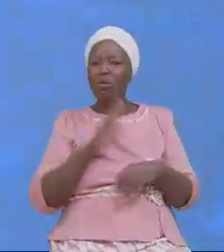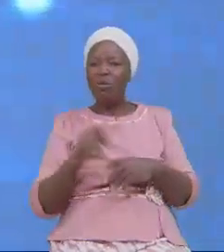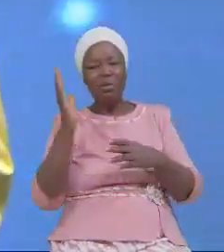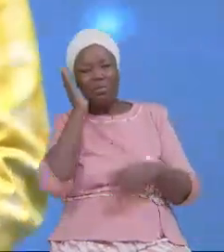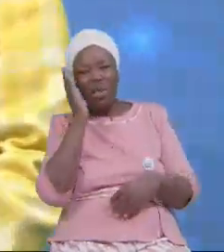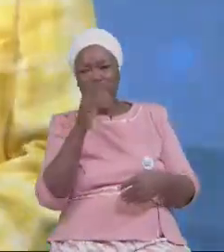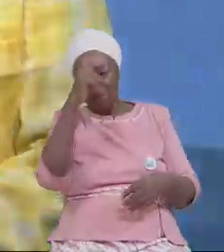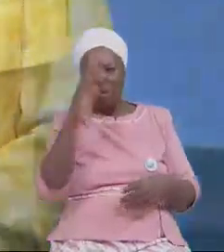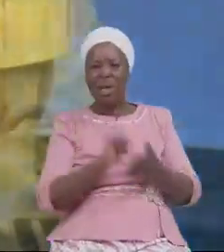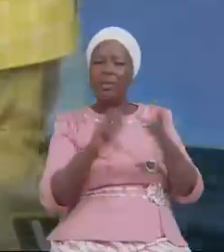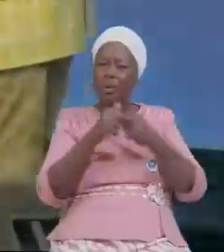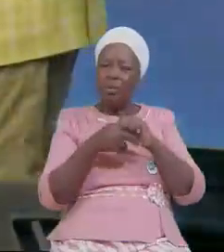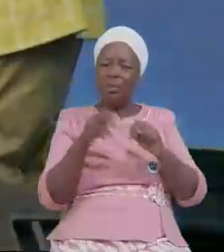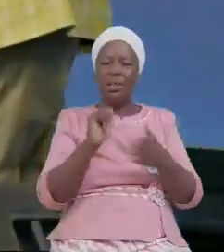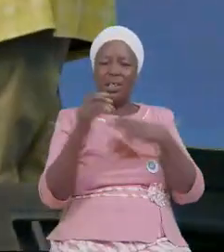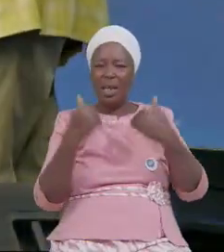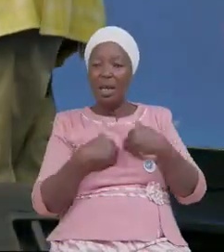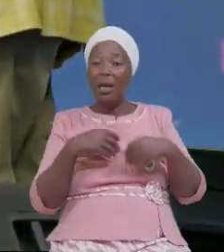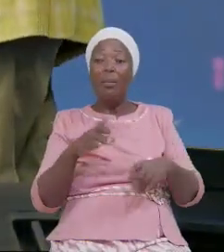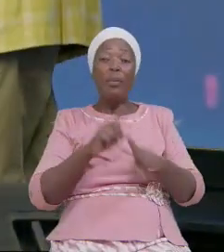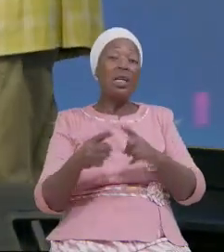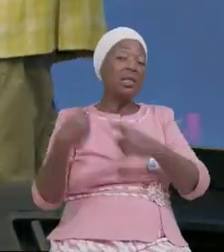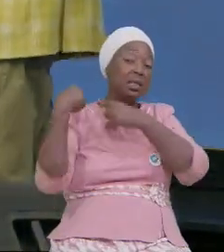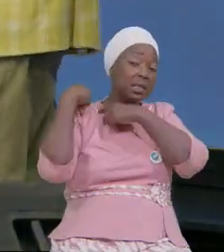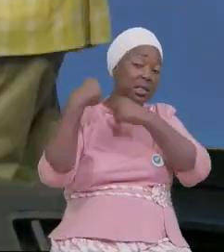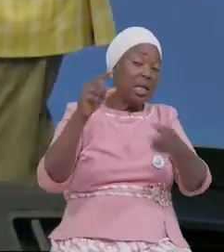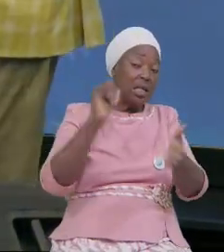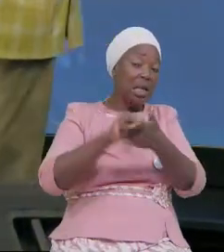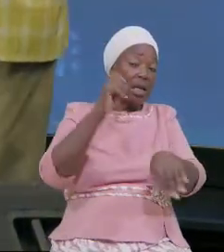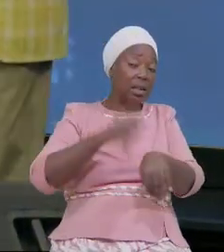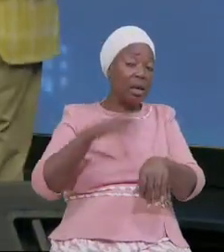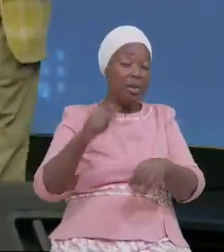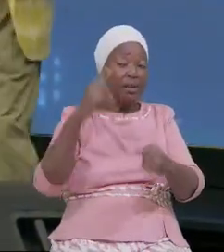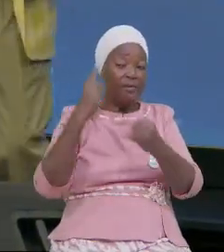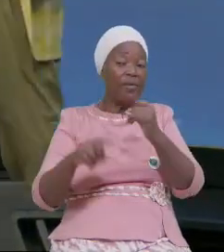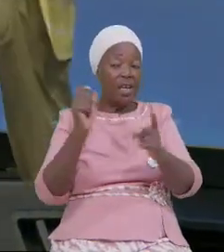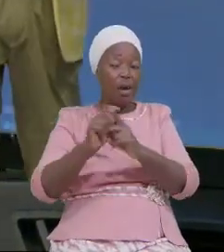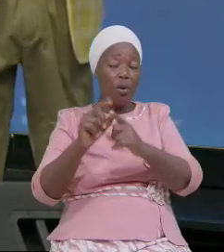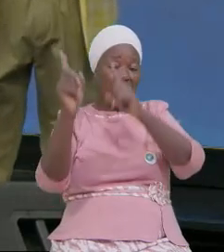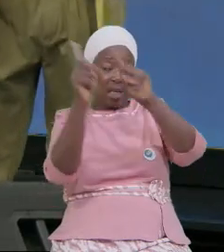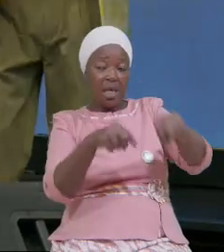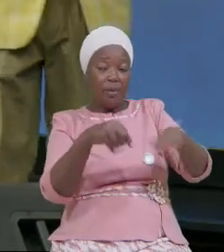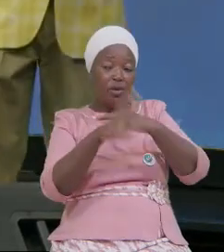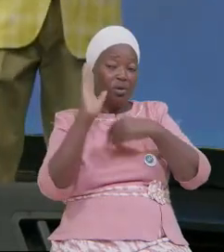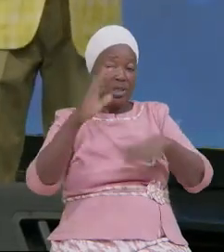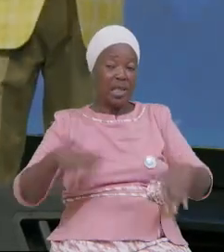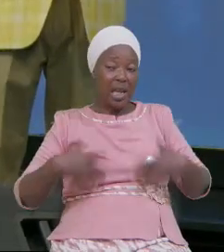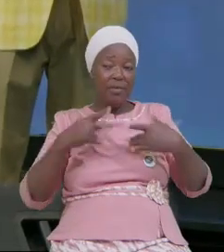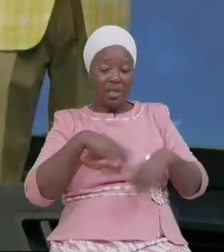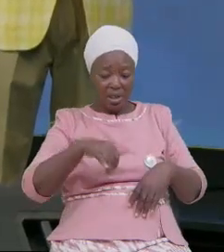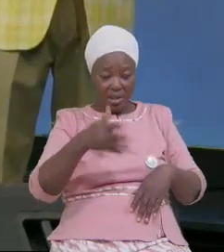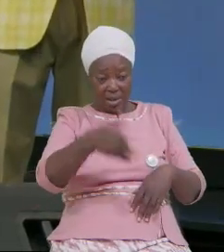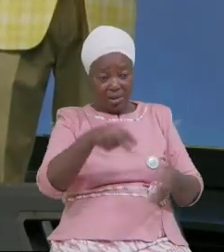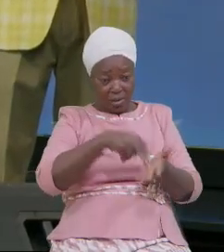since that time, the final word came into his life. He stood there tonight and he said, I'm